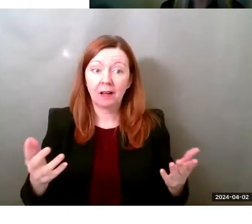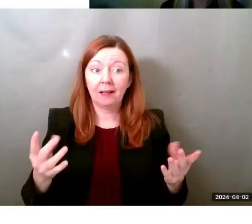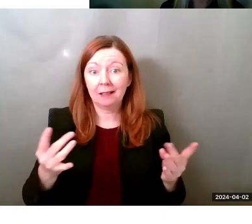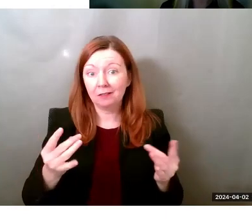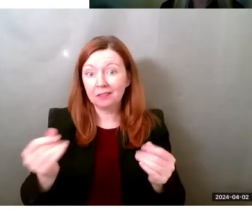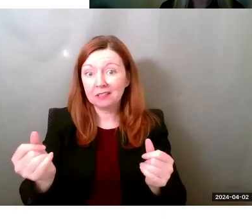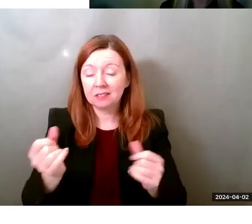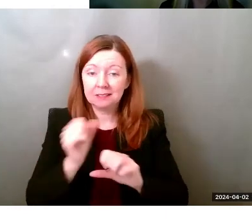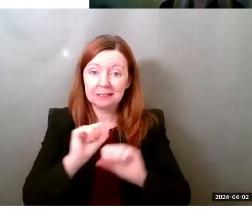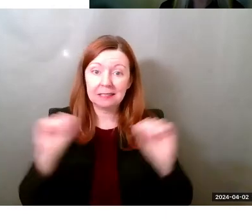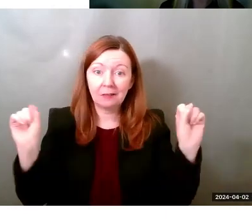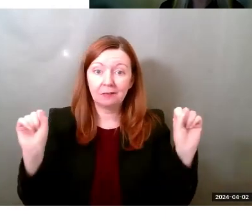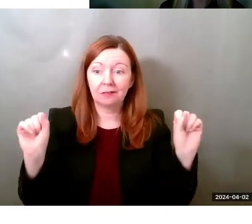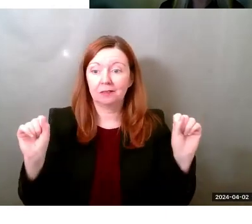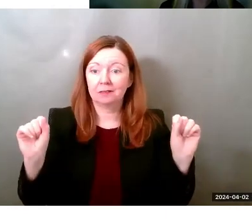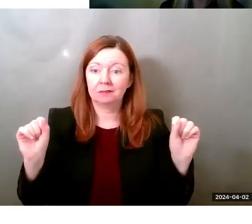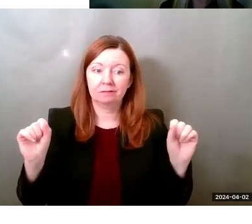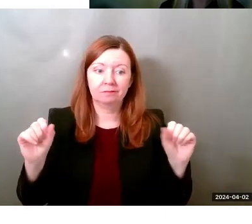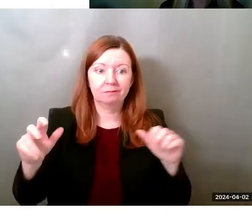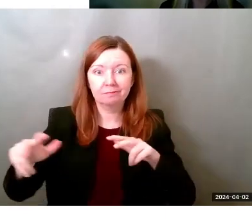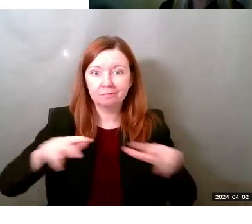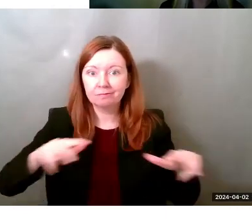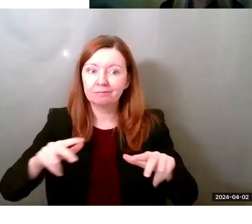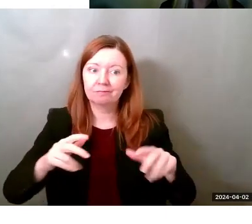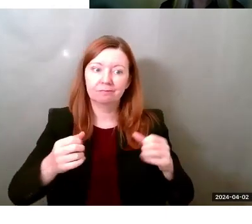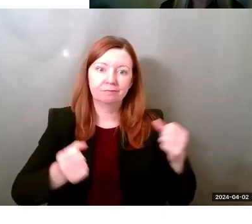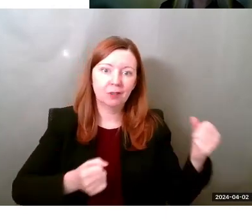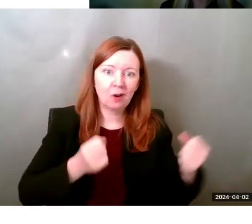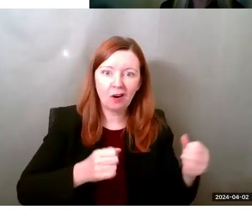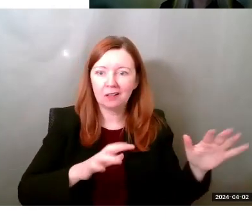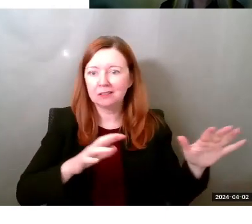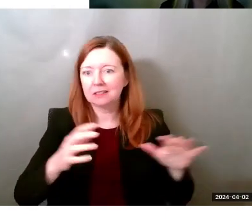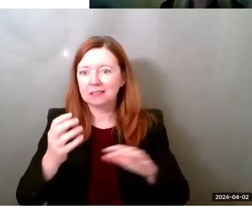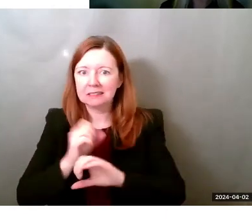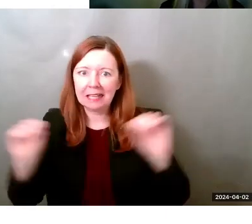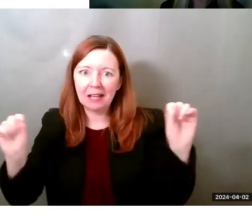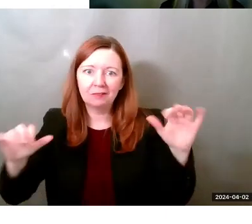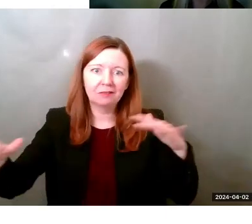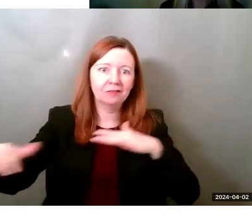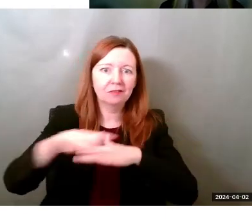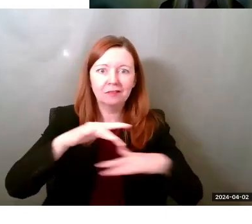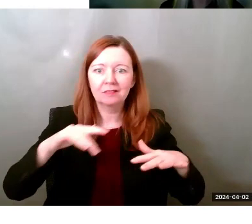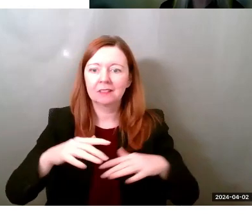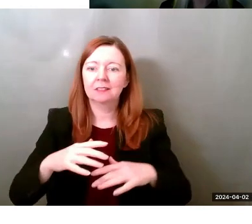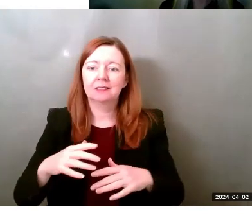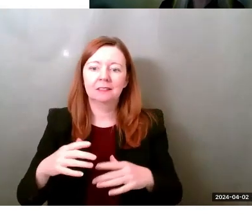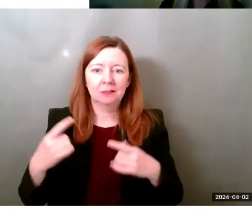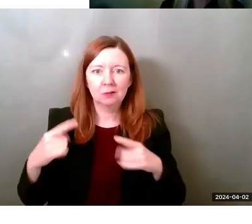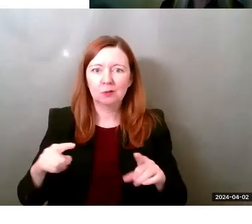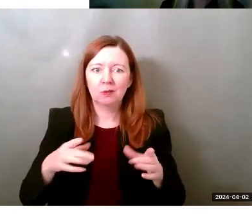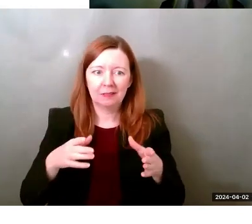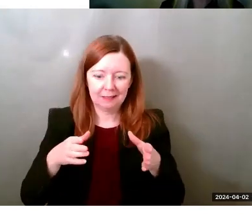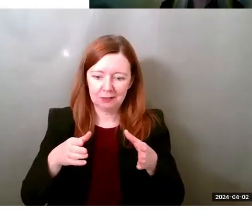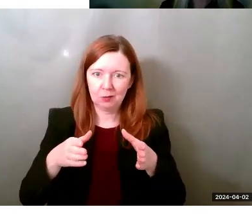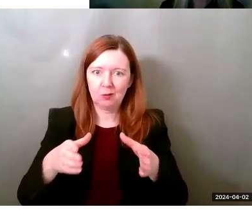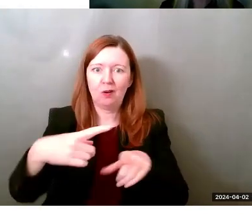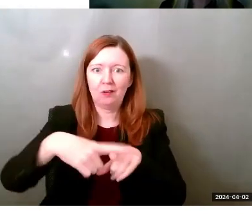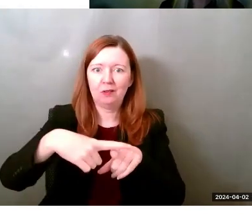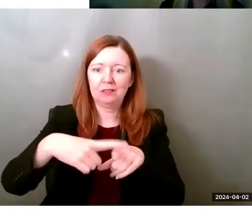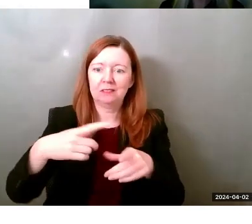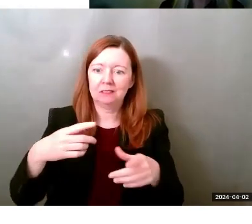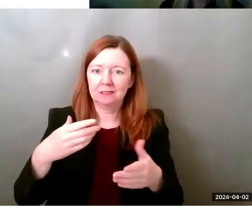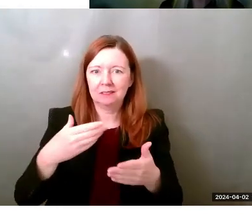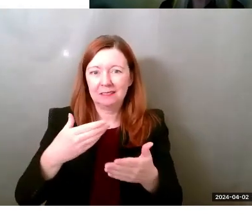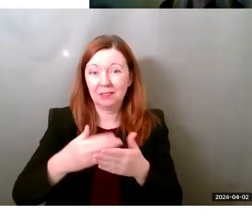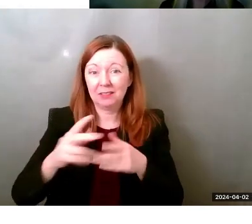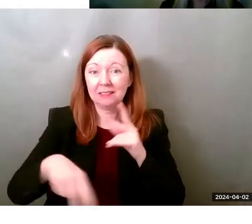efficient and safe movement of pedestrians, vehiculars, you know, and such throughout these corridors around these particular types